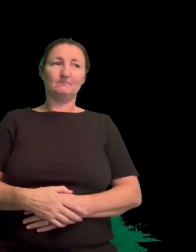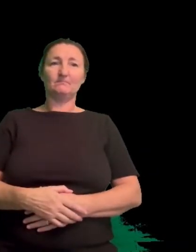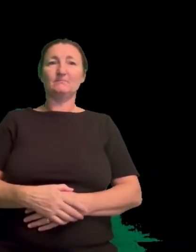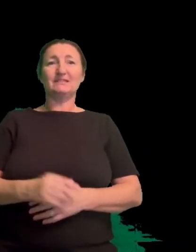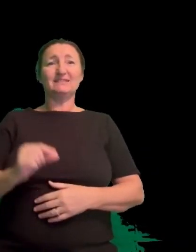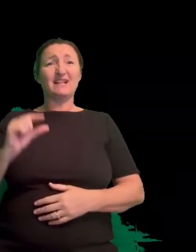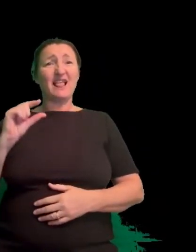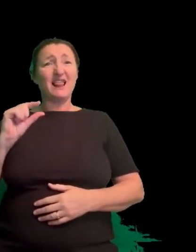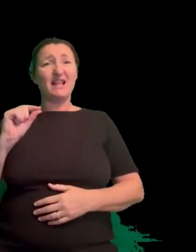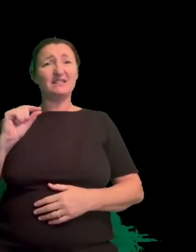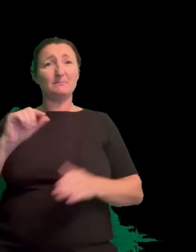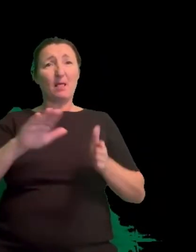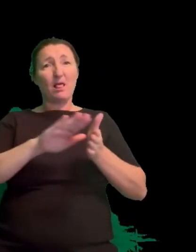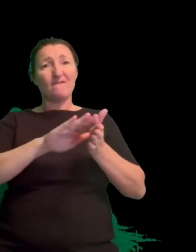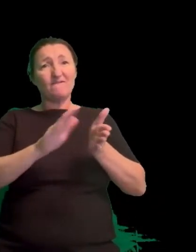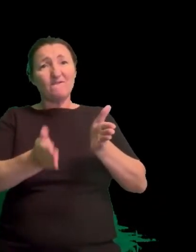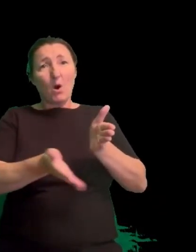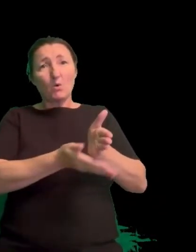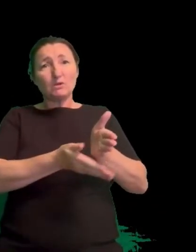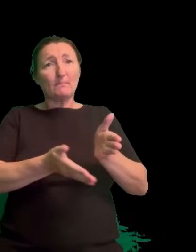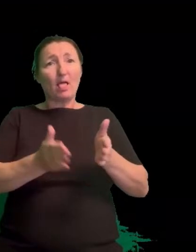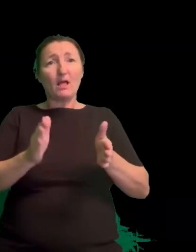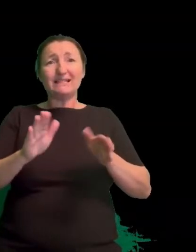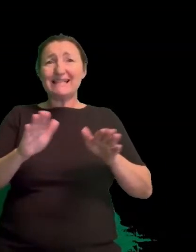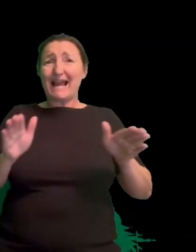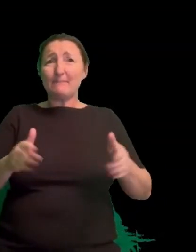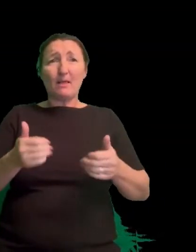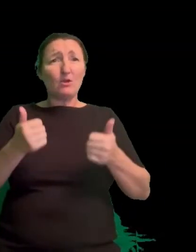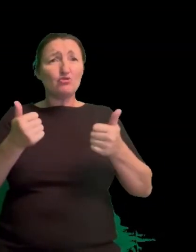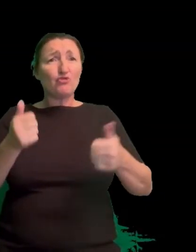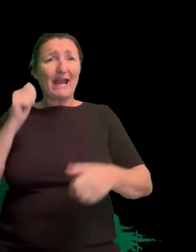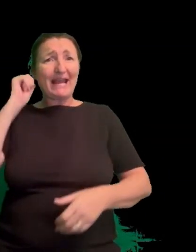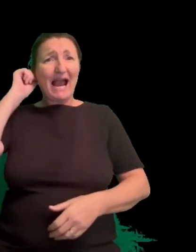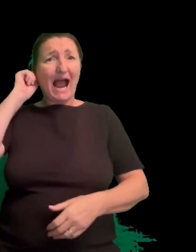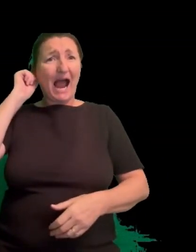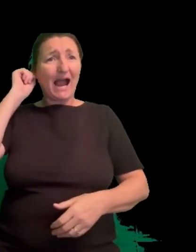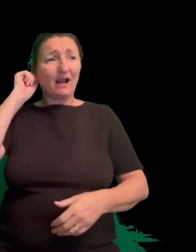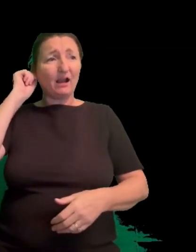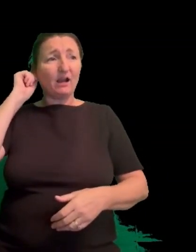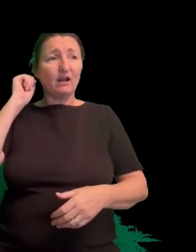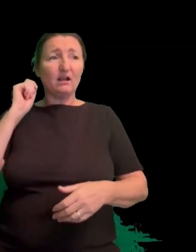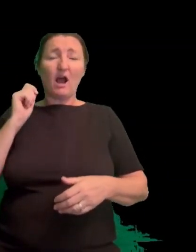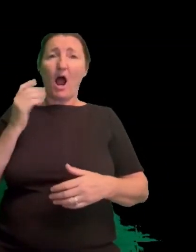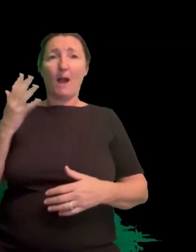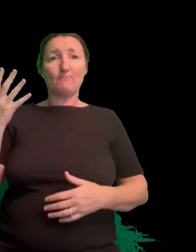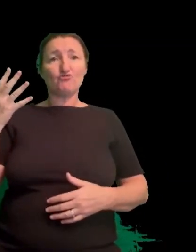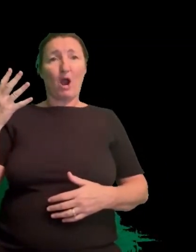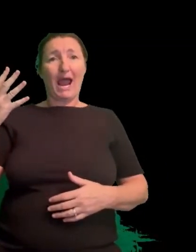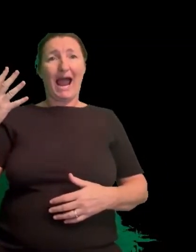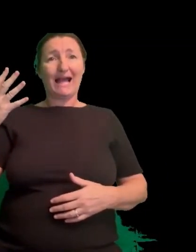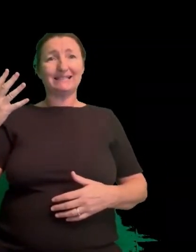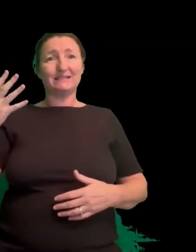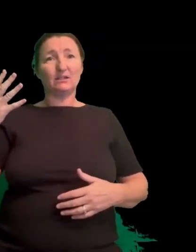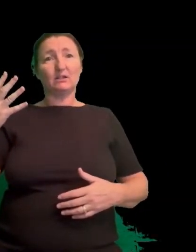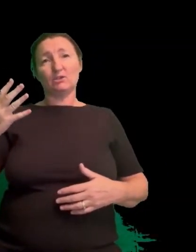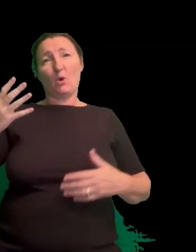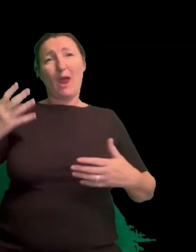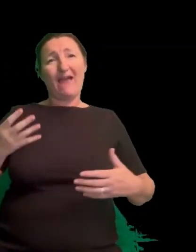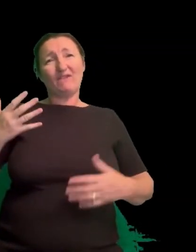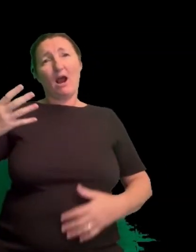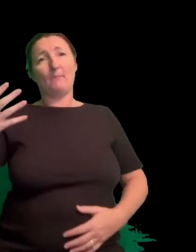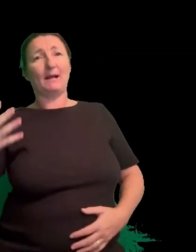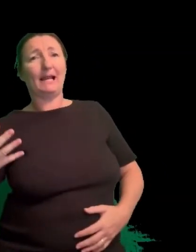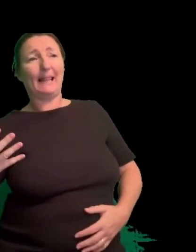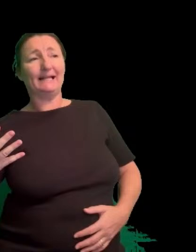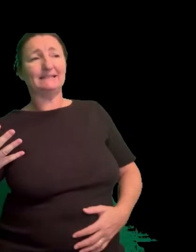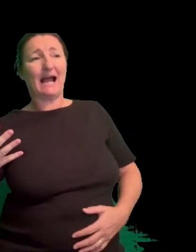This little foldable friend table is a great hack that as a right-handed allows me to lean down my heavy arm